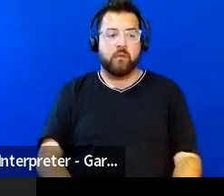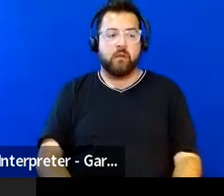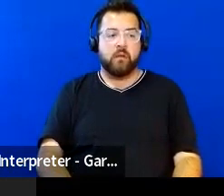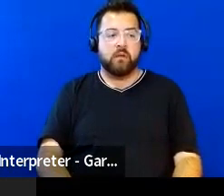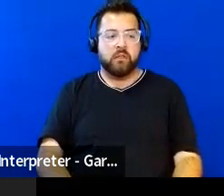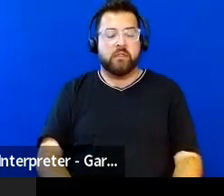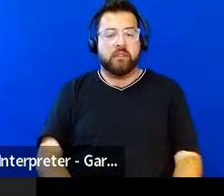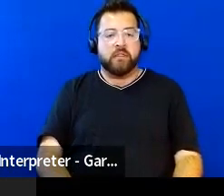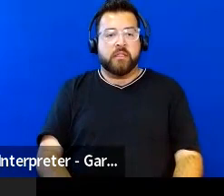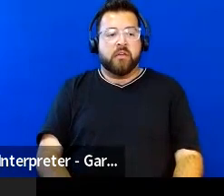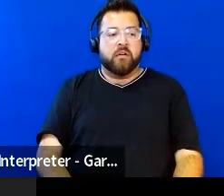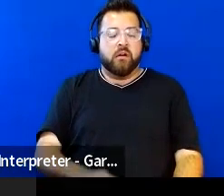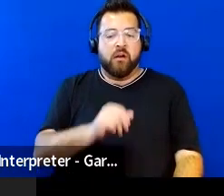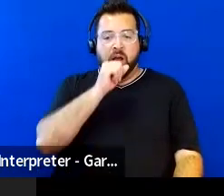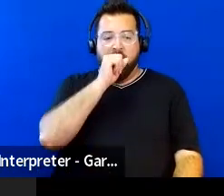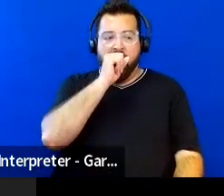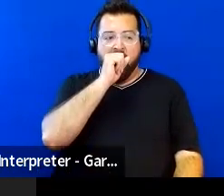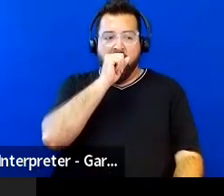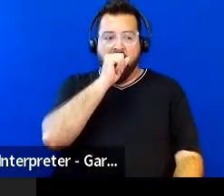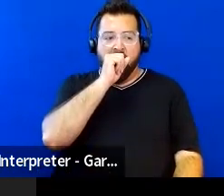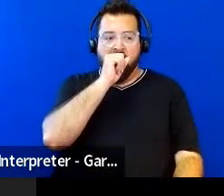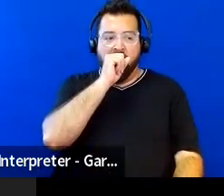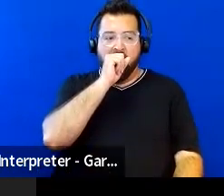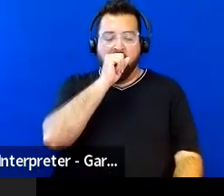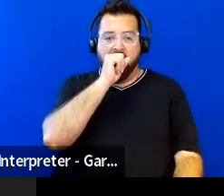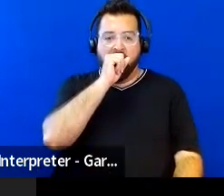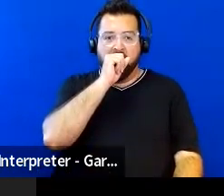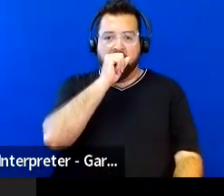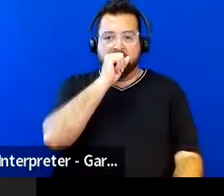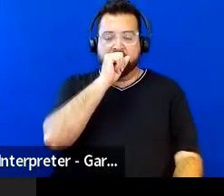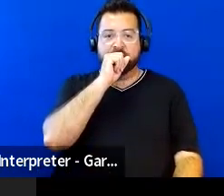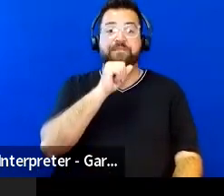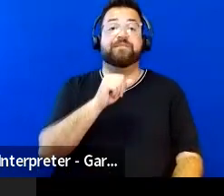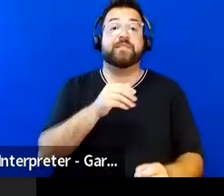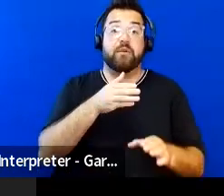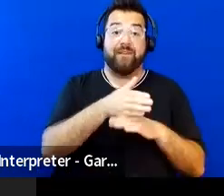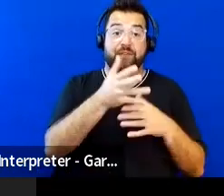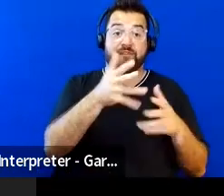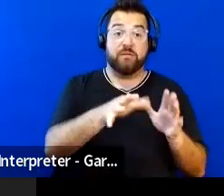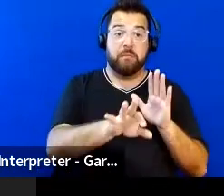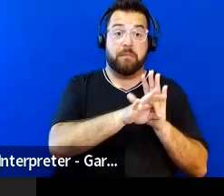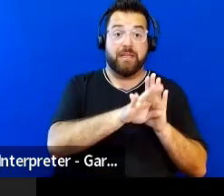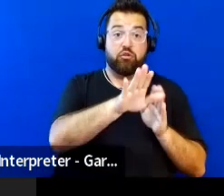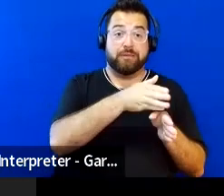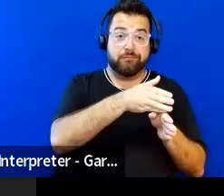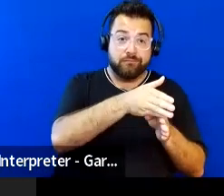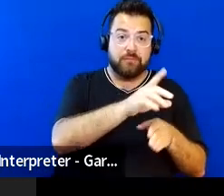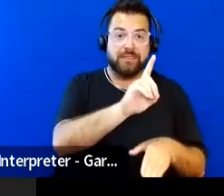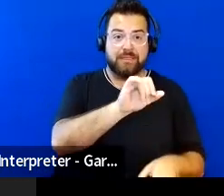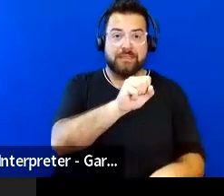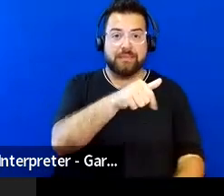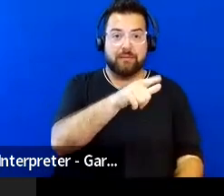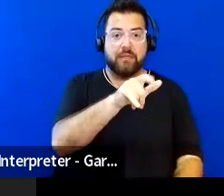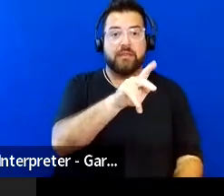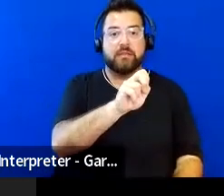And so when you select your discipline, then you can choose the CID, and then